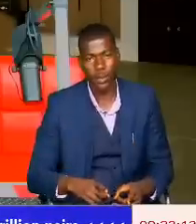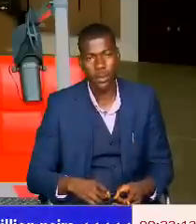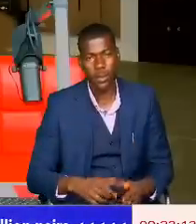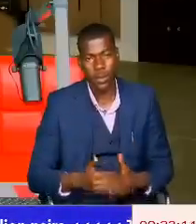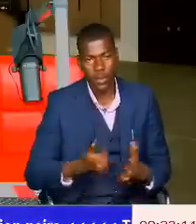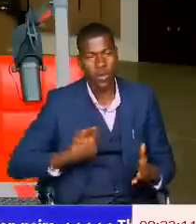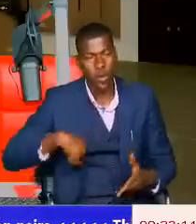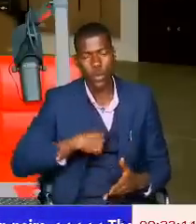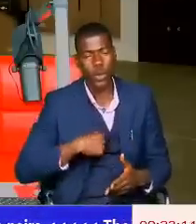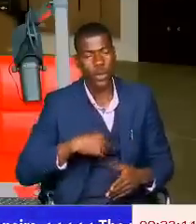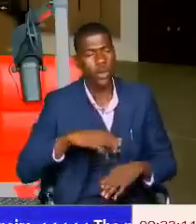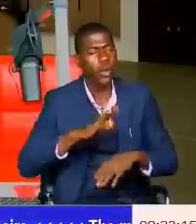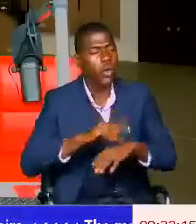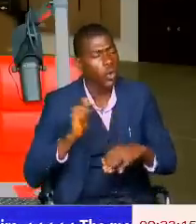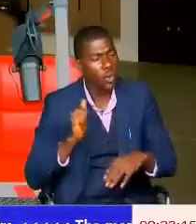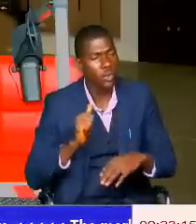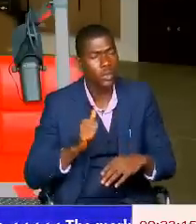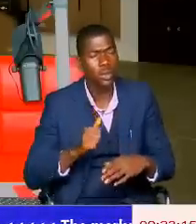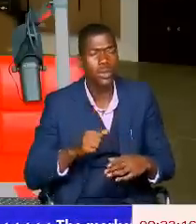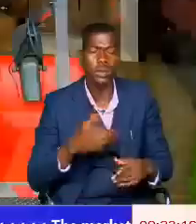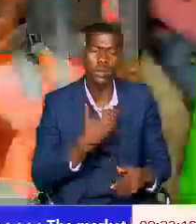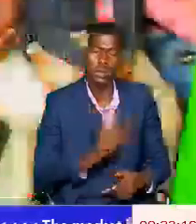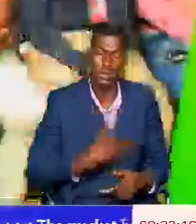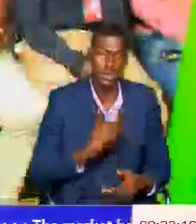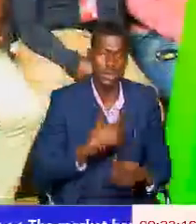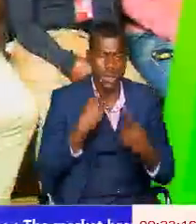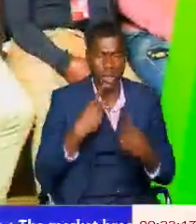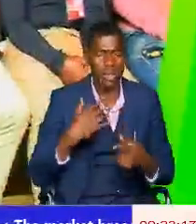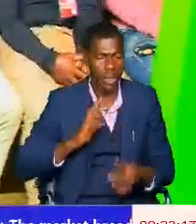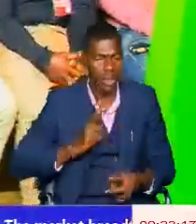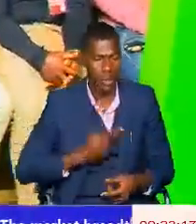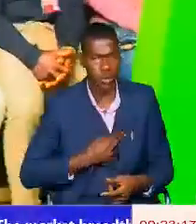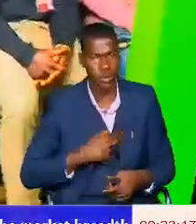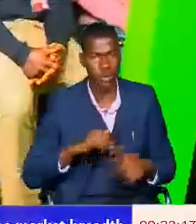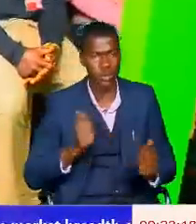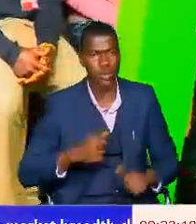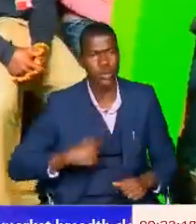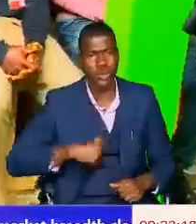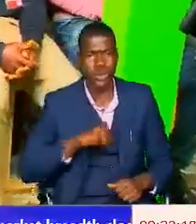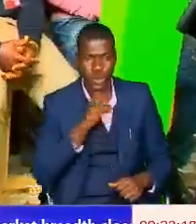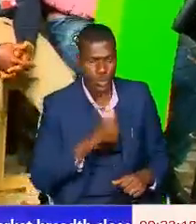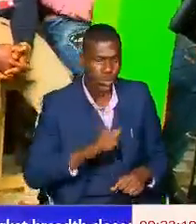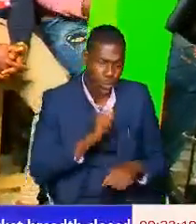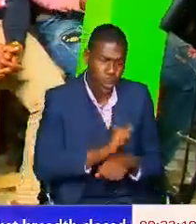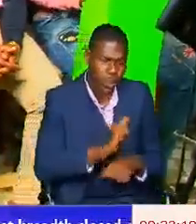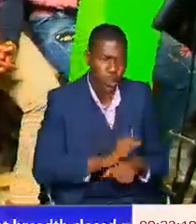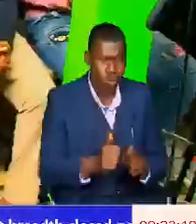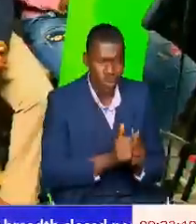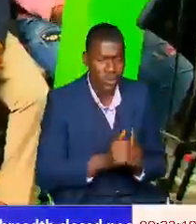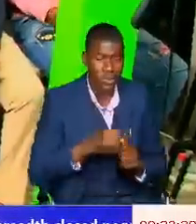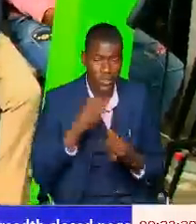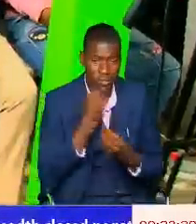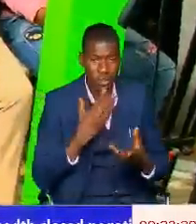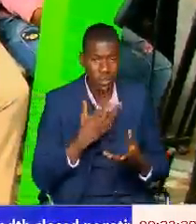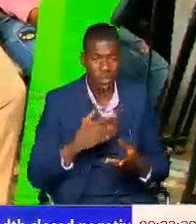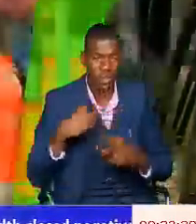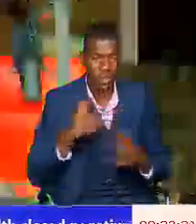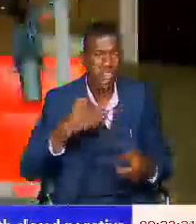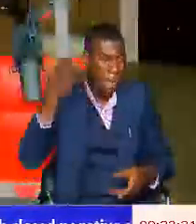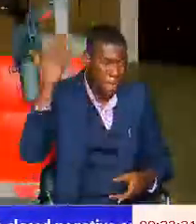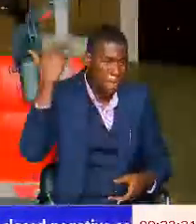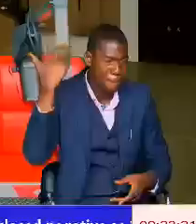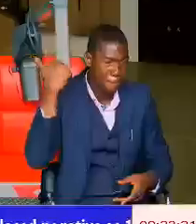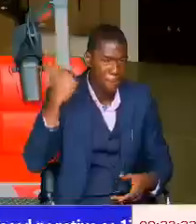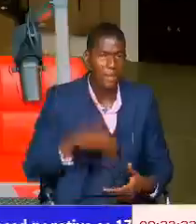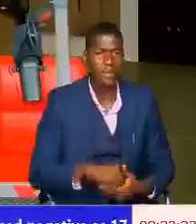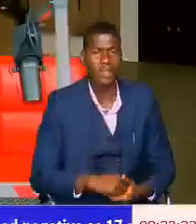we call una, make una they furnish us with the development, make we no con they work with the information we una been done give us